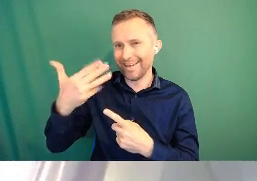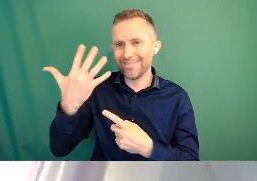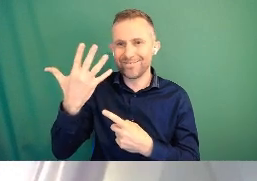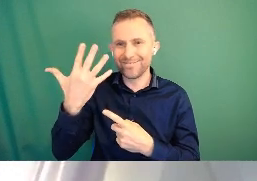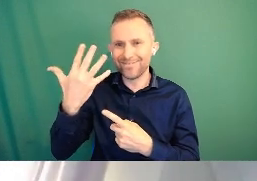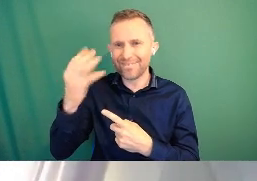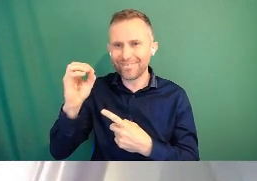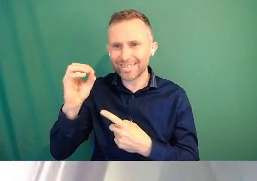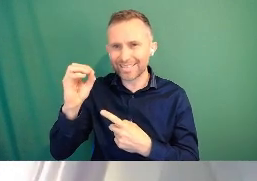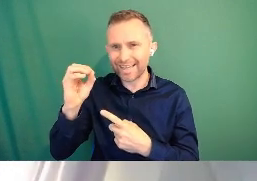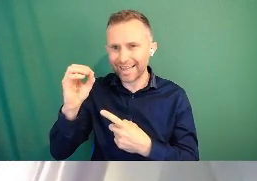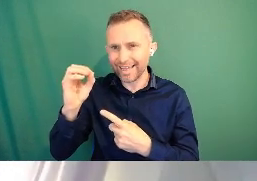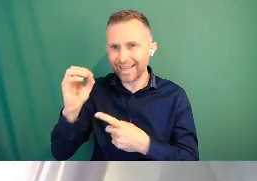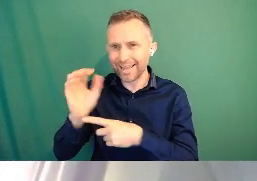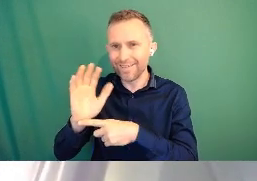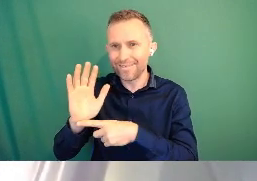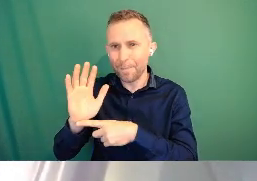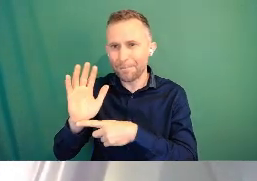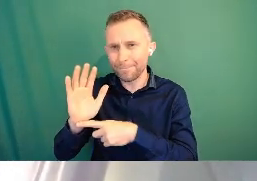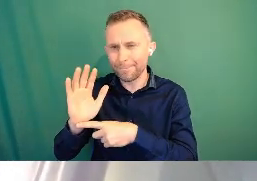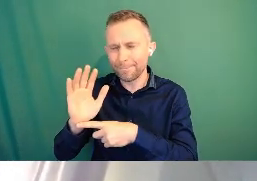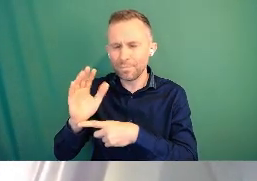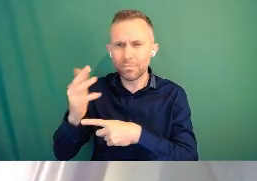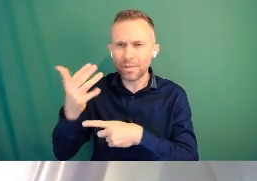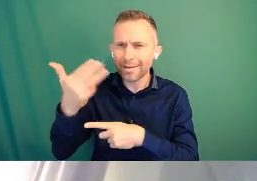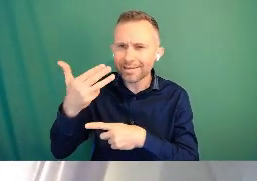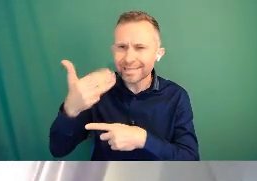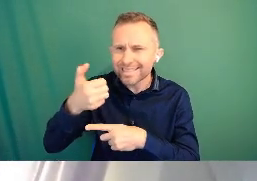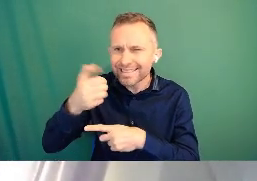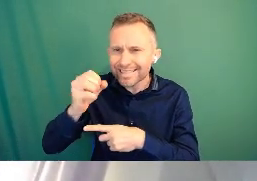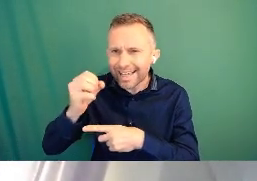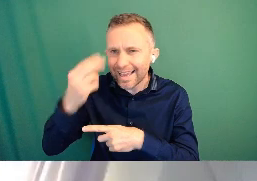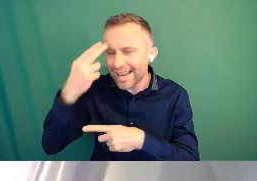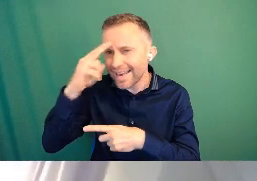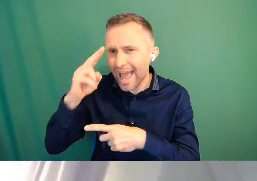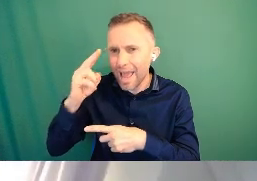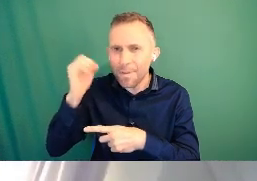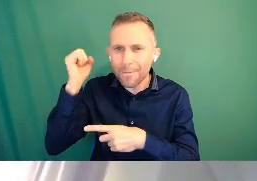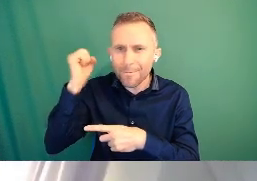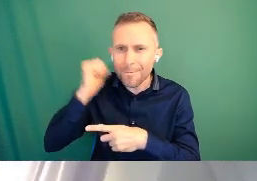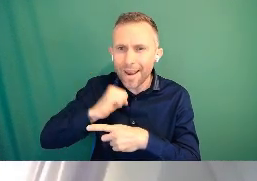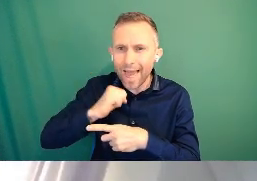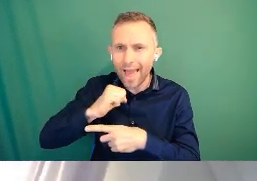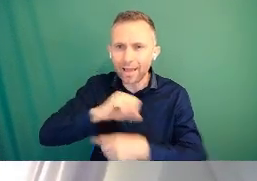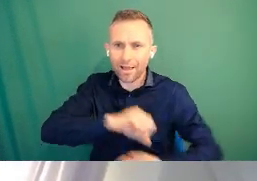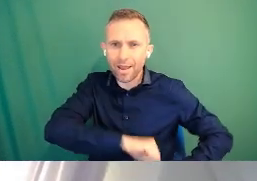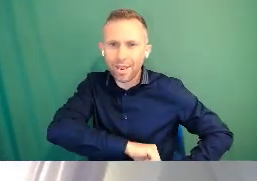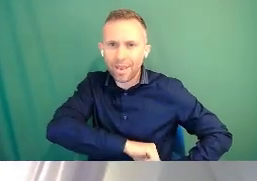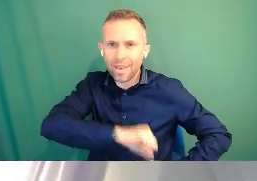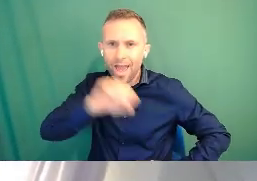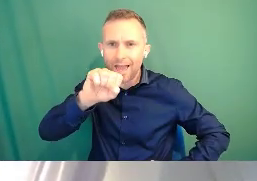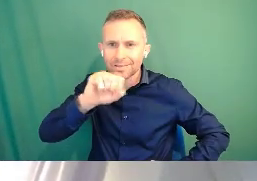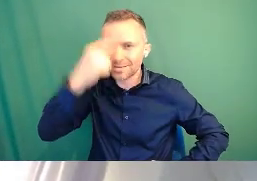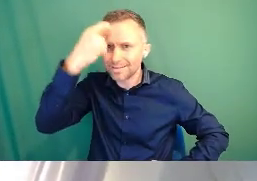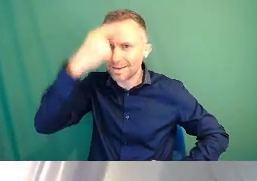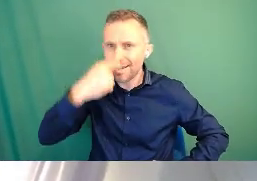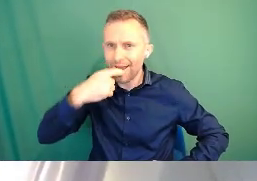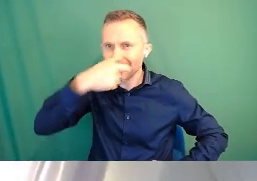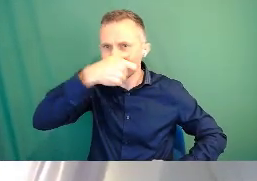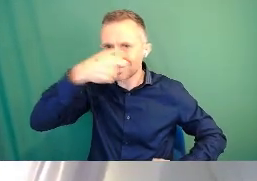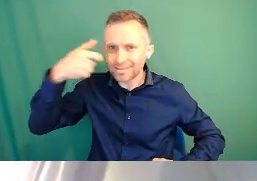a 1950s film, I think it was 1950s or 1960s, called The Black Knight, starring Alan